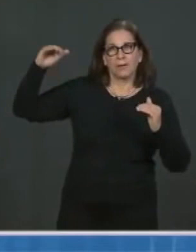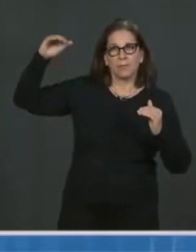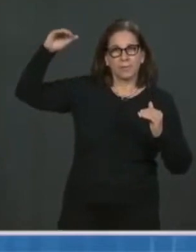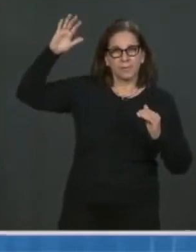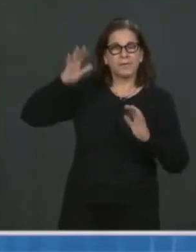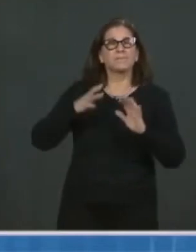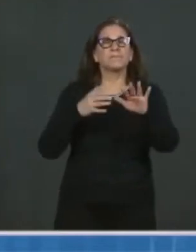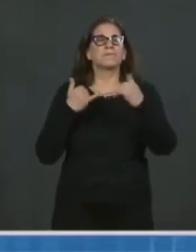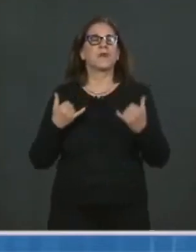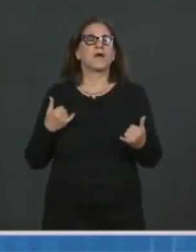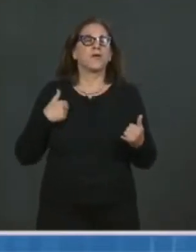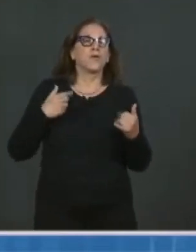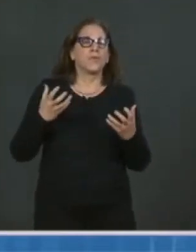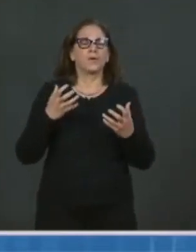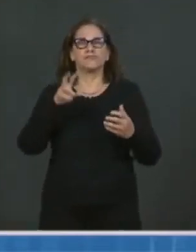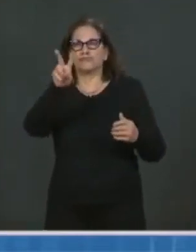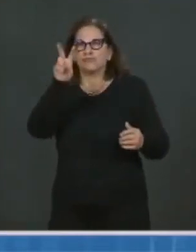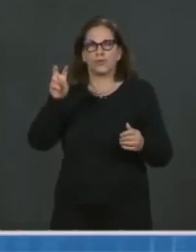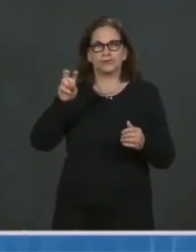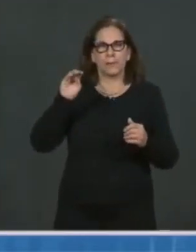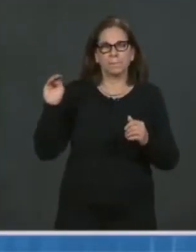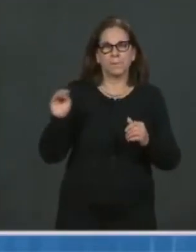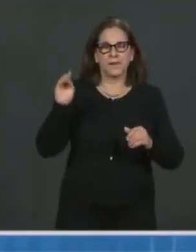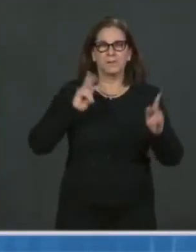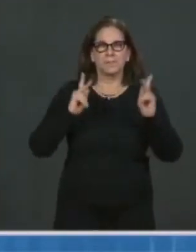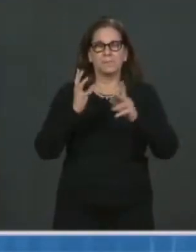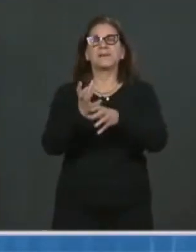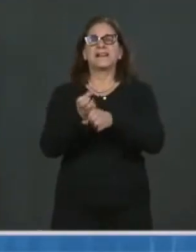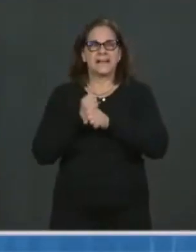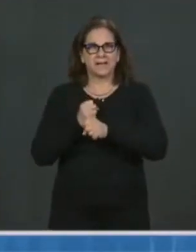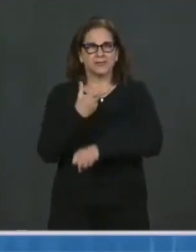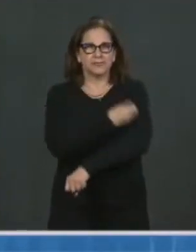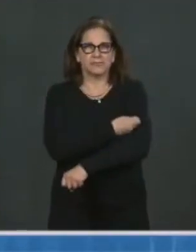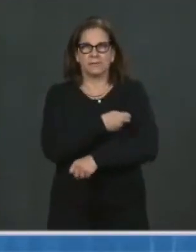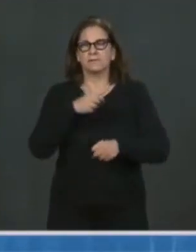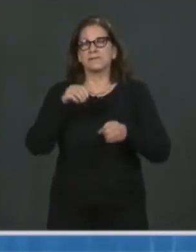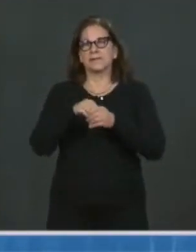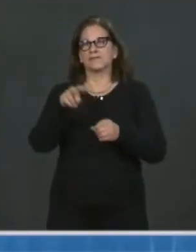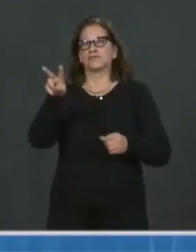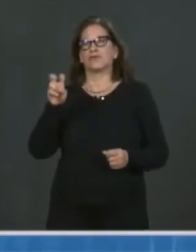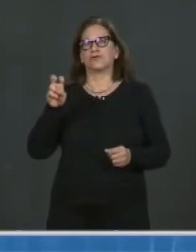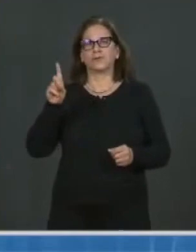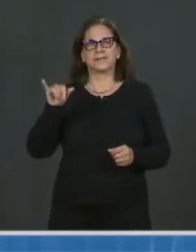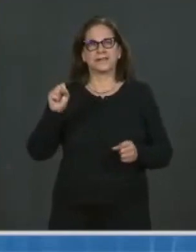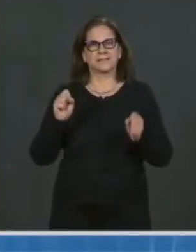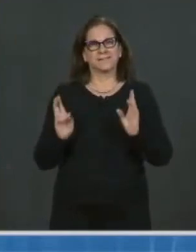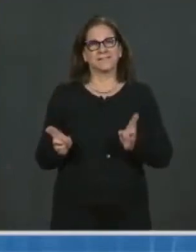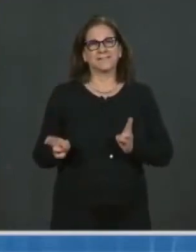holiday could fuel a new surge, as occurred after the year-end holidays.